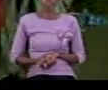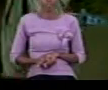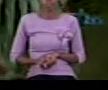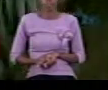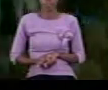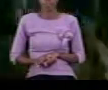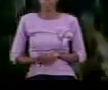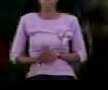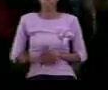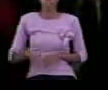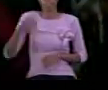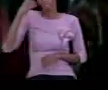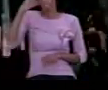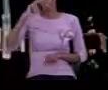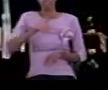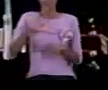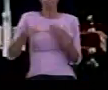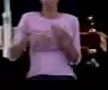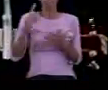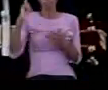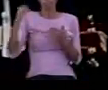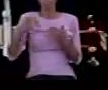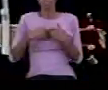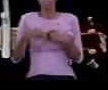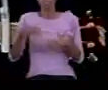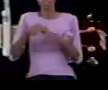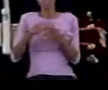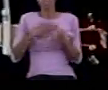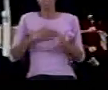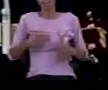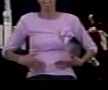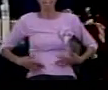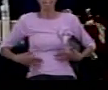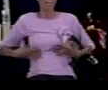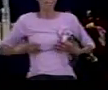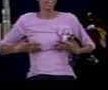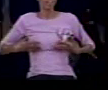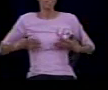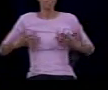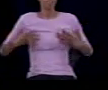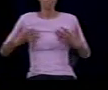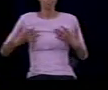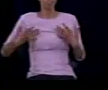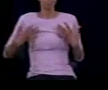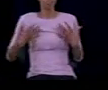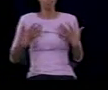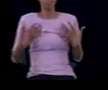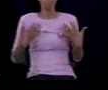you've done in my life, for all you've done in my life.